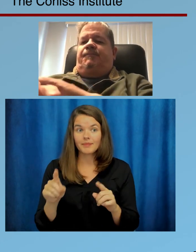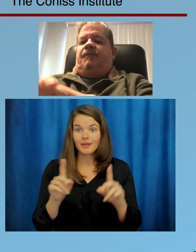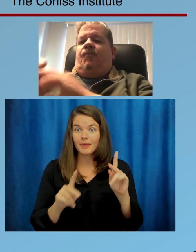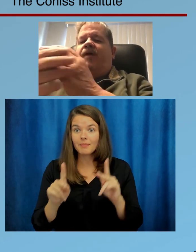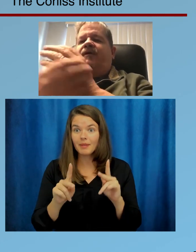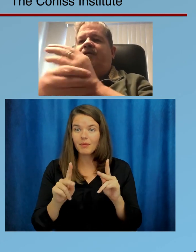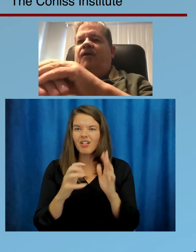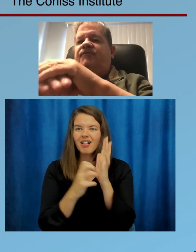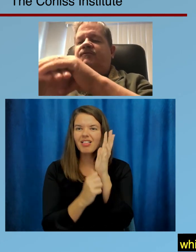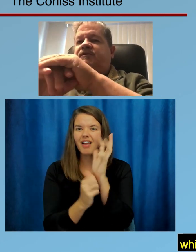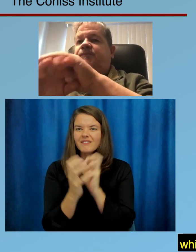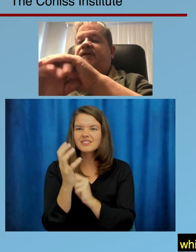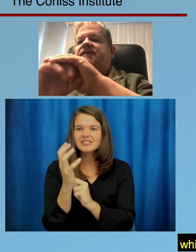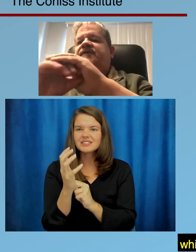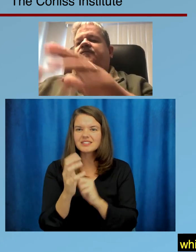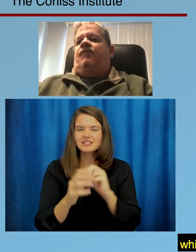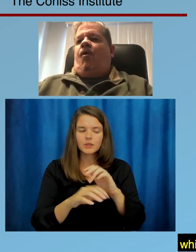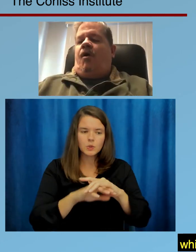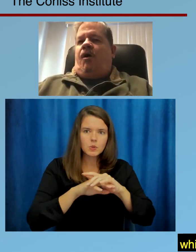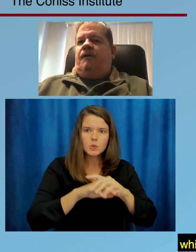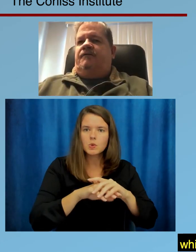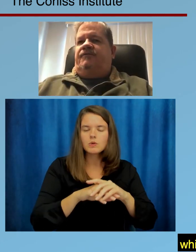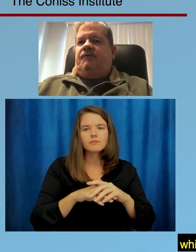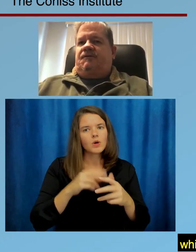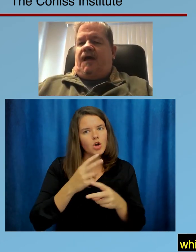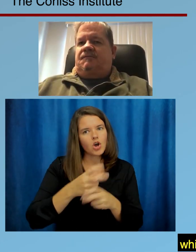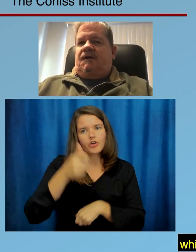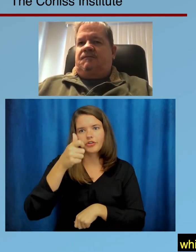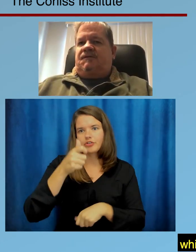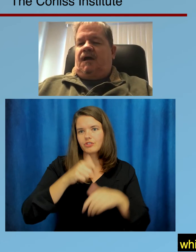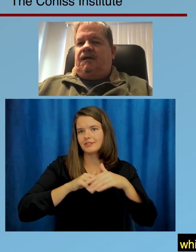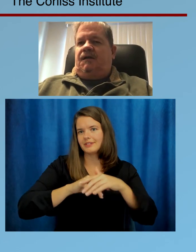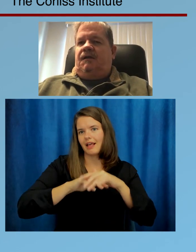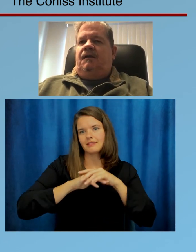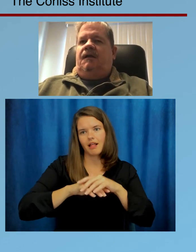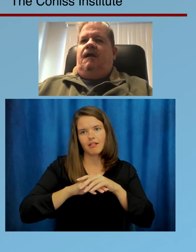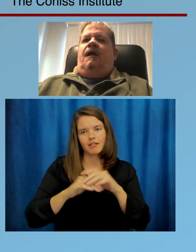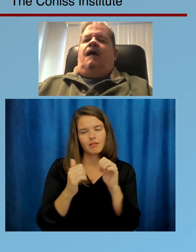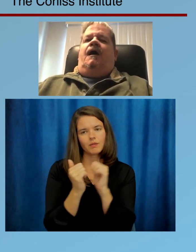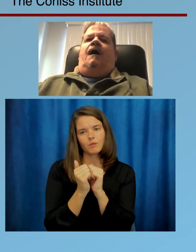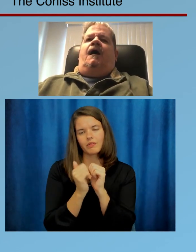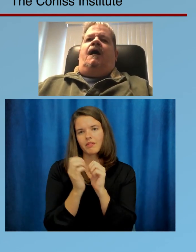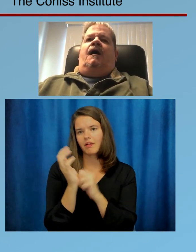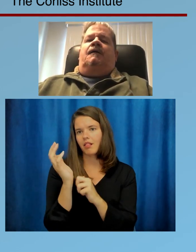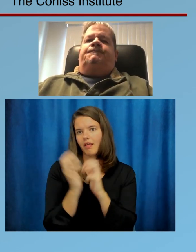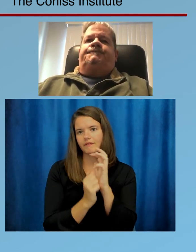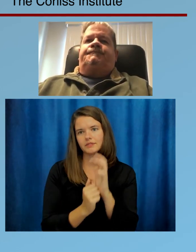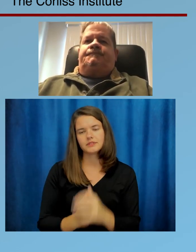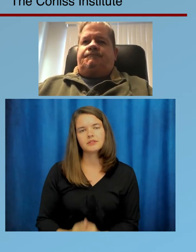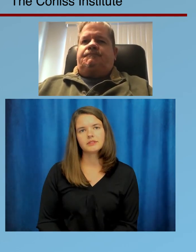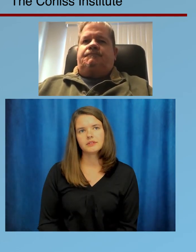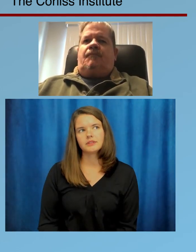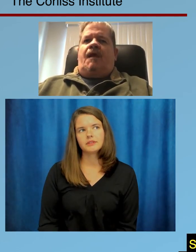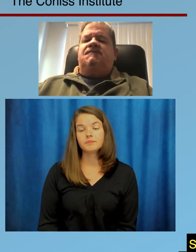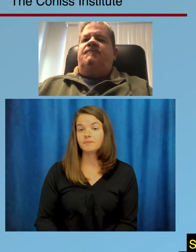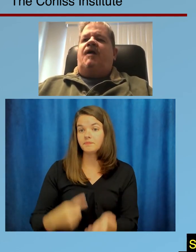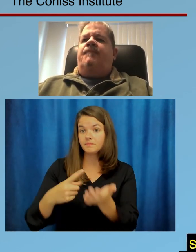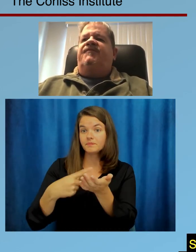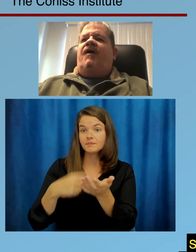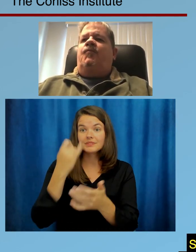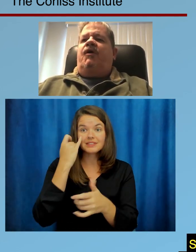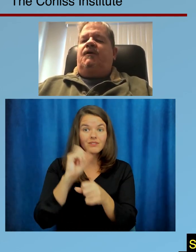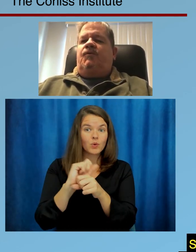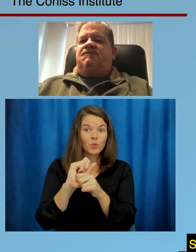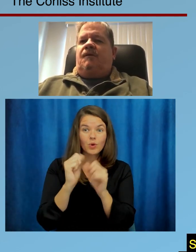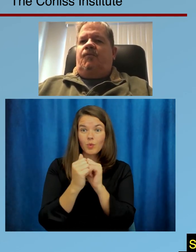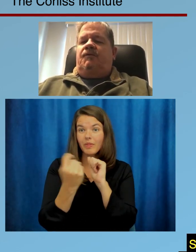is people are wearing gloves, which makes it even more harder for the tactile signing. Um, Sometimes